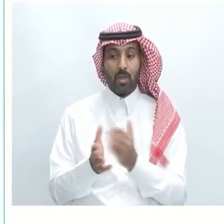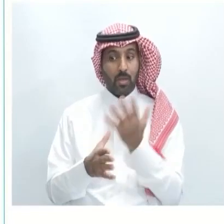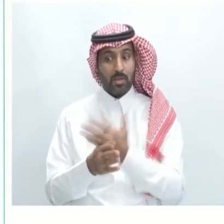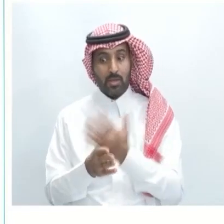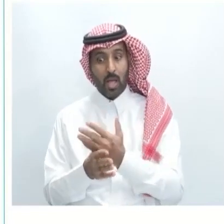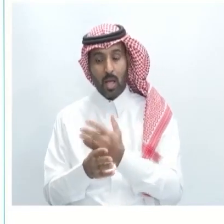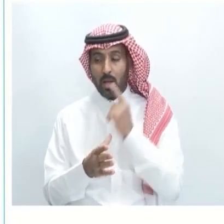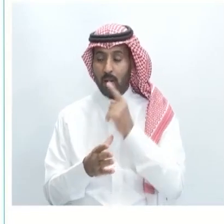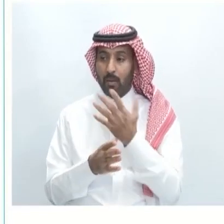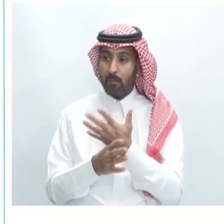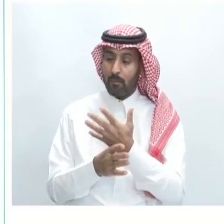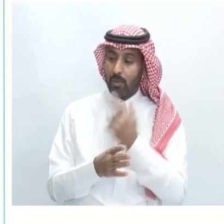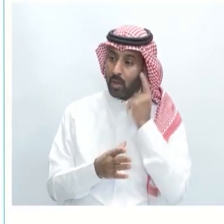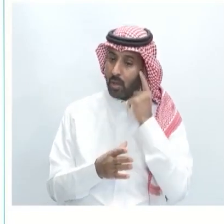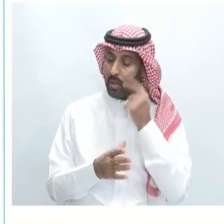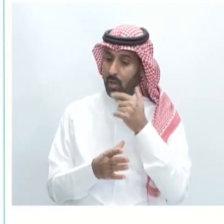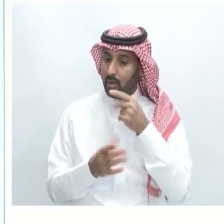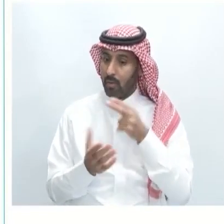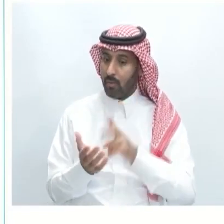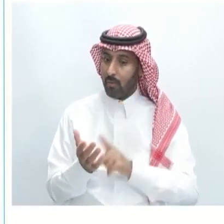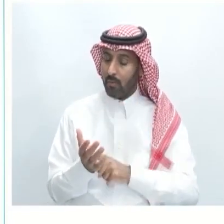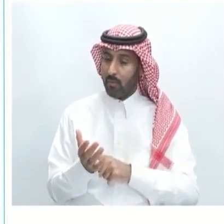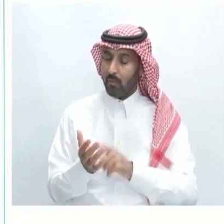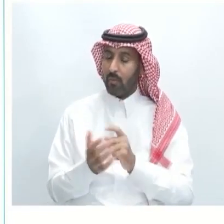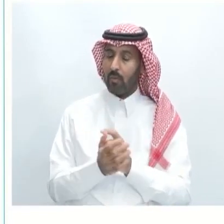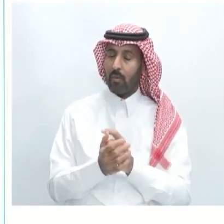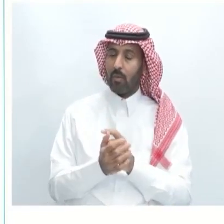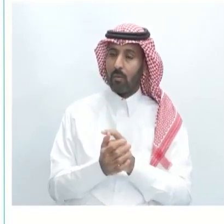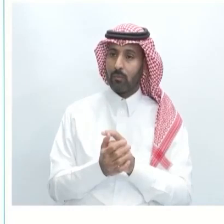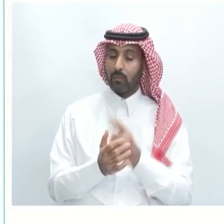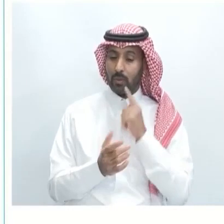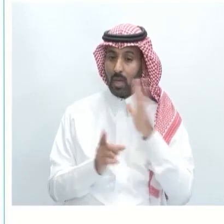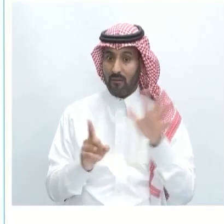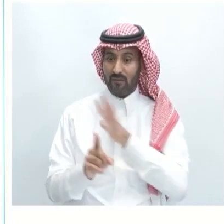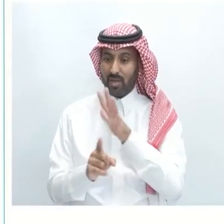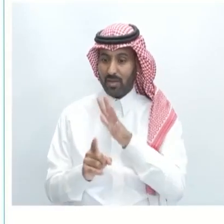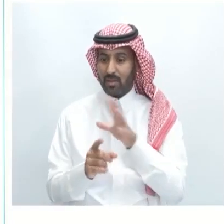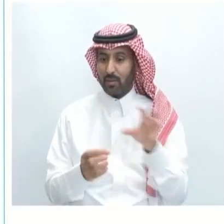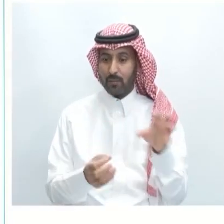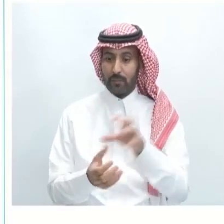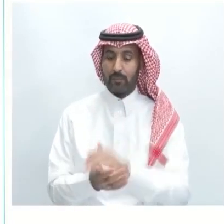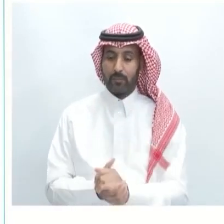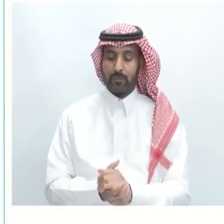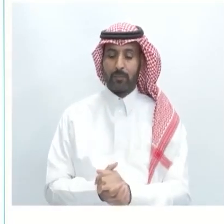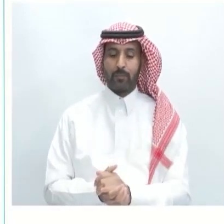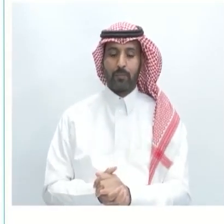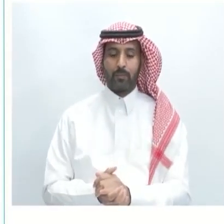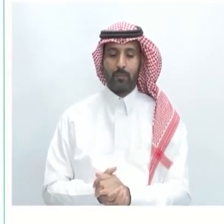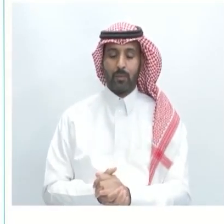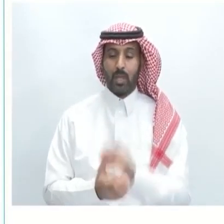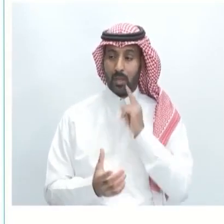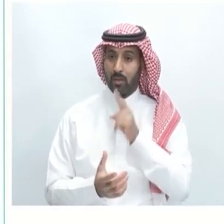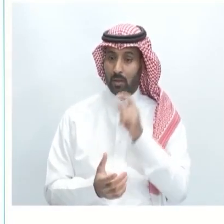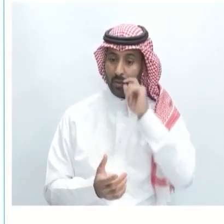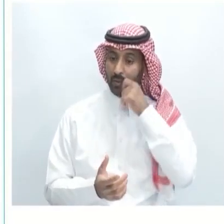Therefore, he called the office to complain. So therefore is an effect transition word. He believed